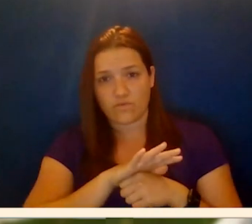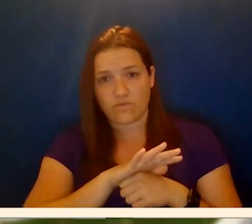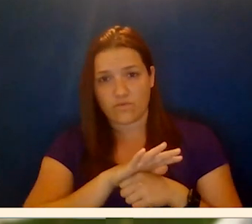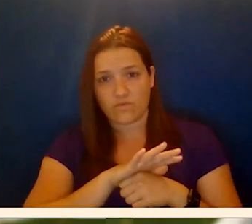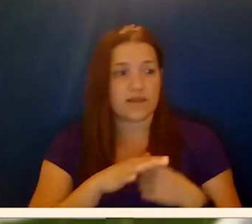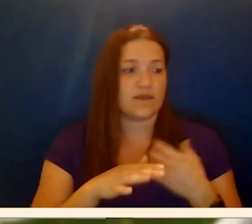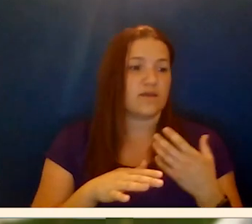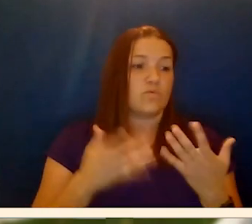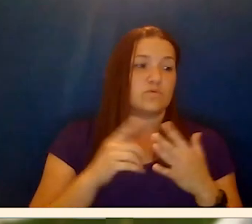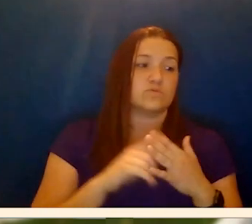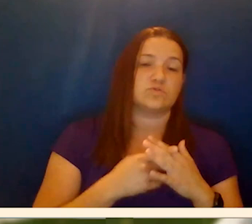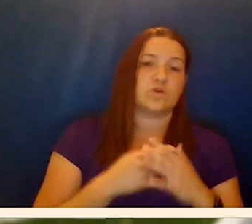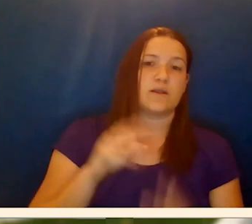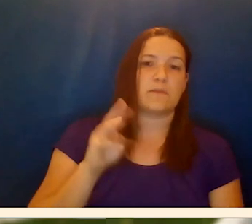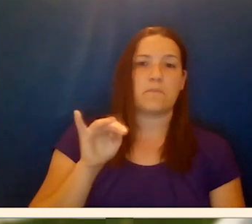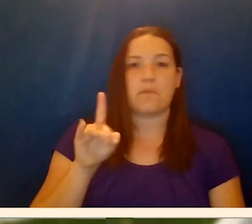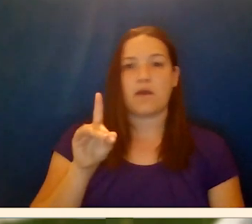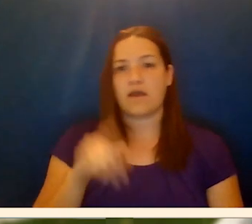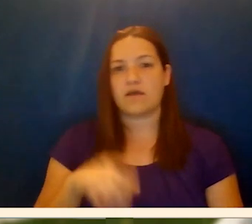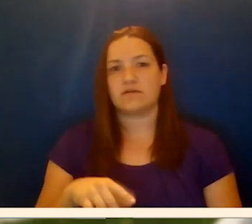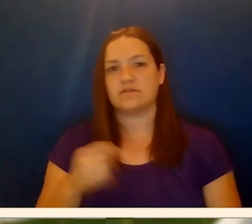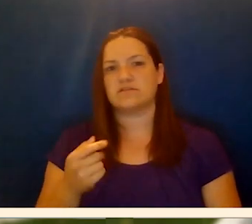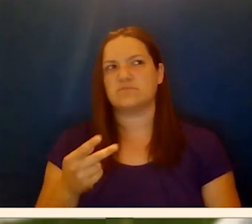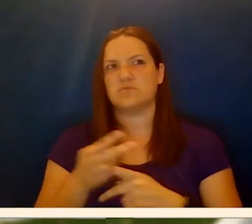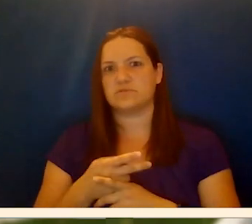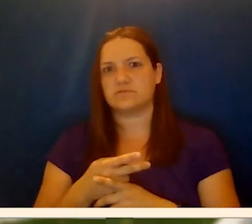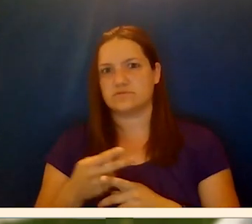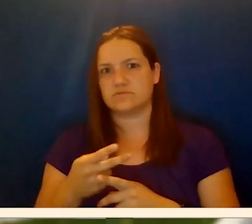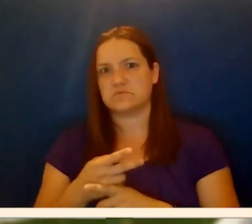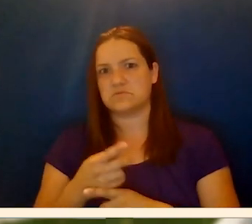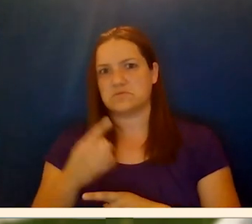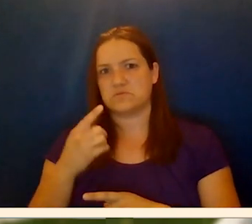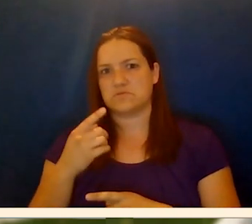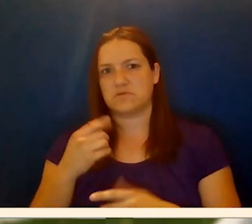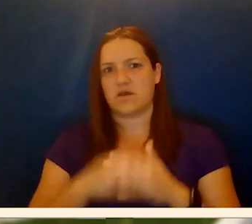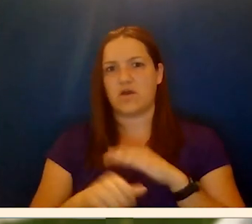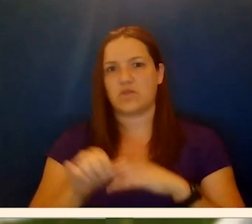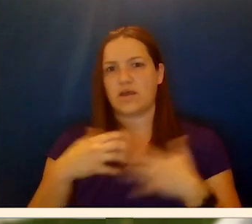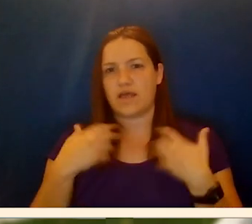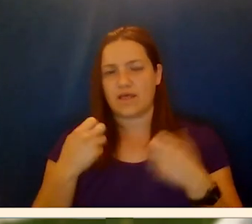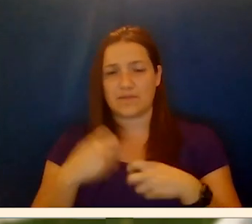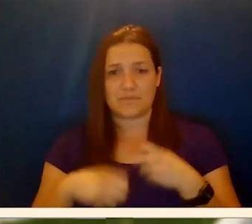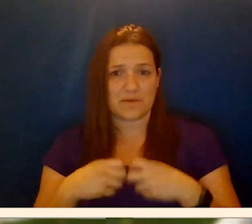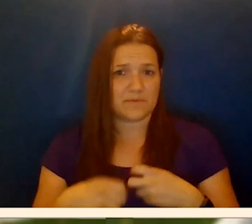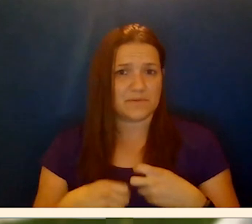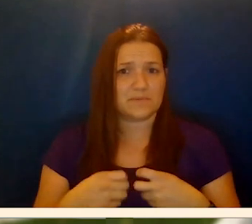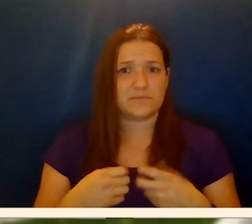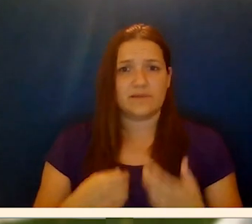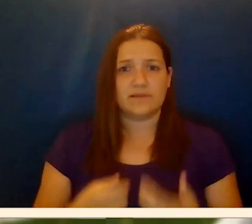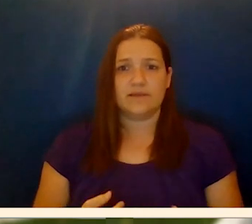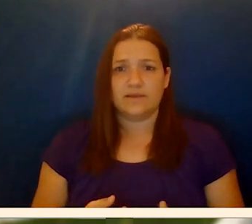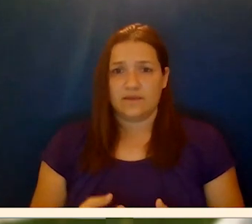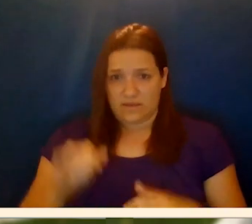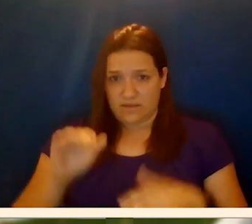little progressive. Maybe they've got some underlying conditions that exacerbate it. Certainly all the smoke in the air is contributing to